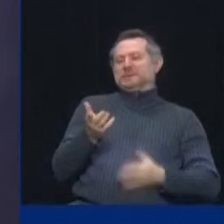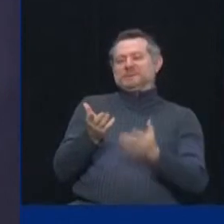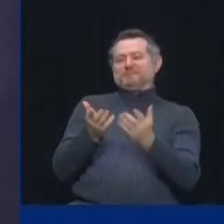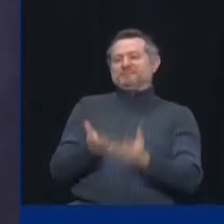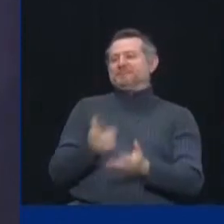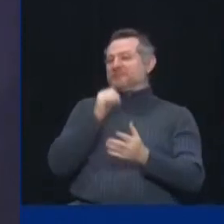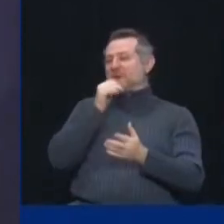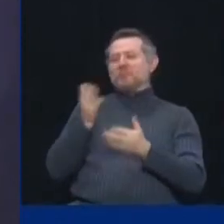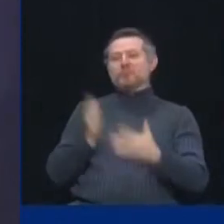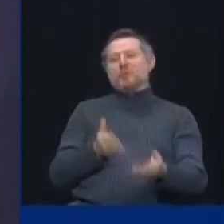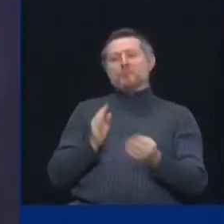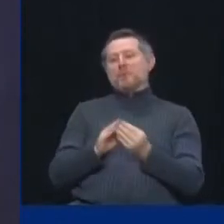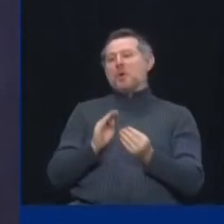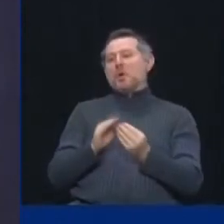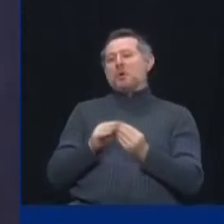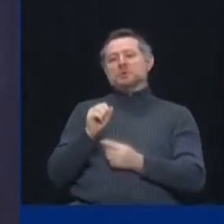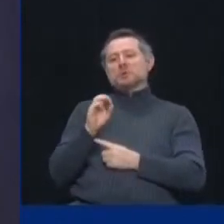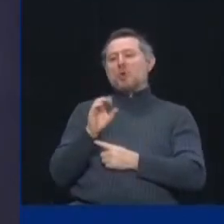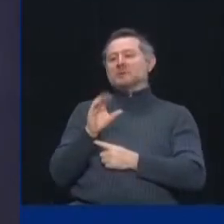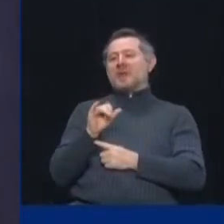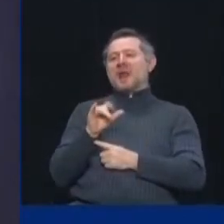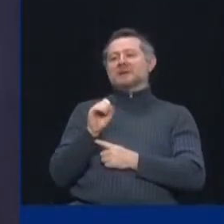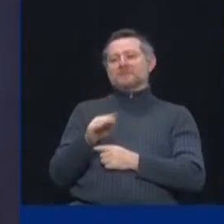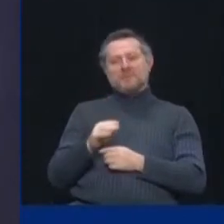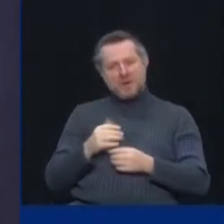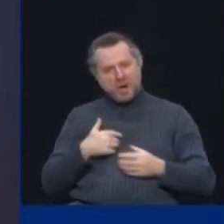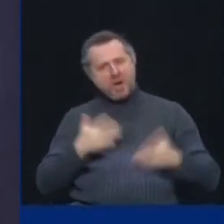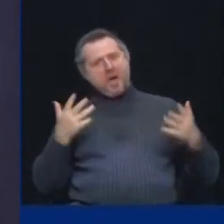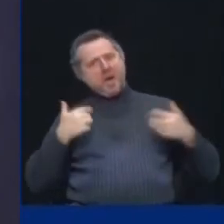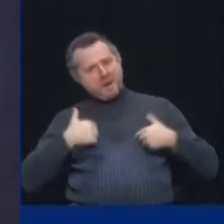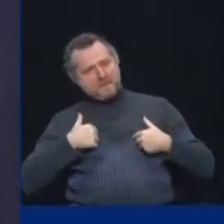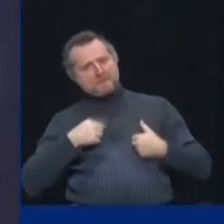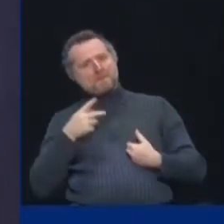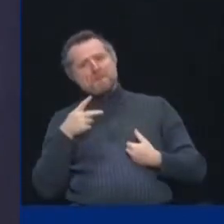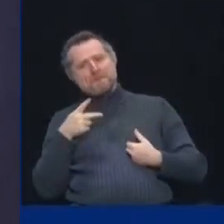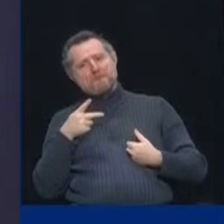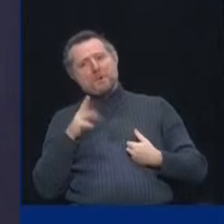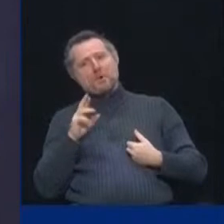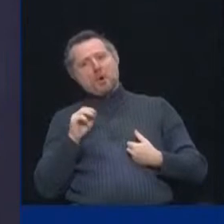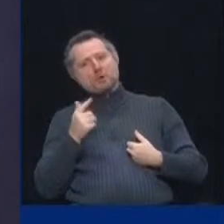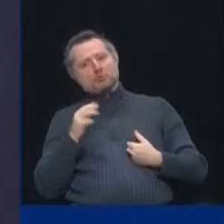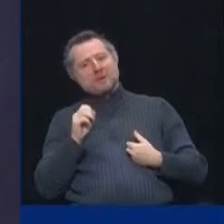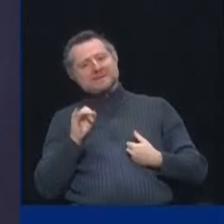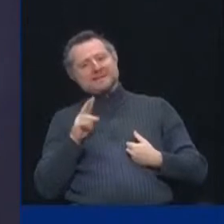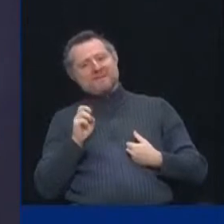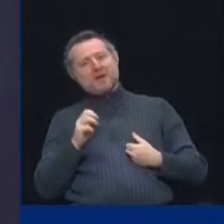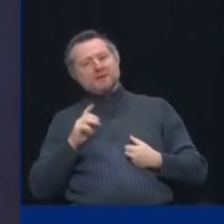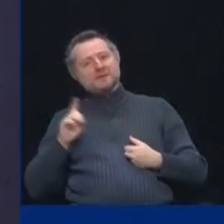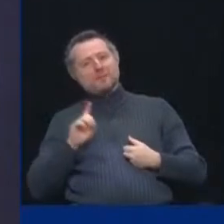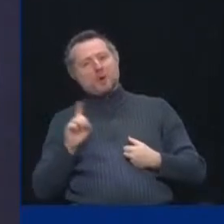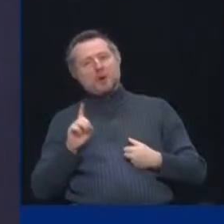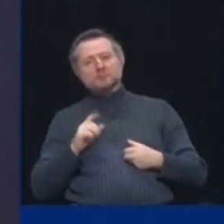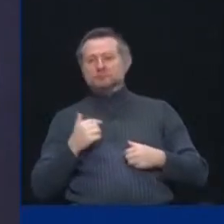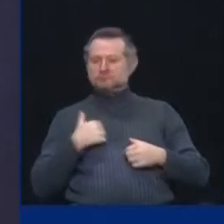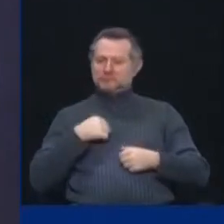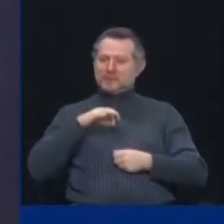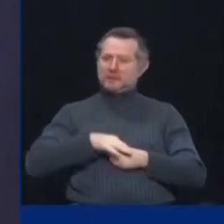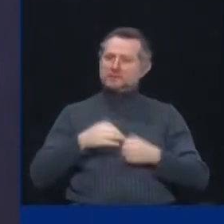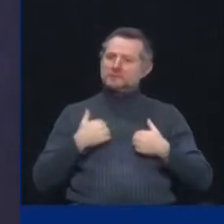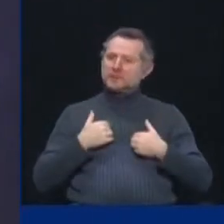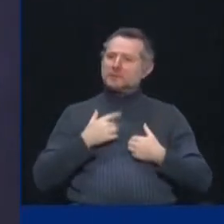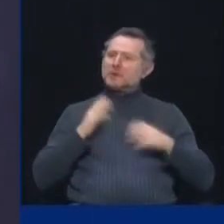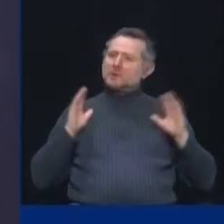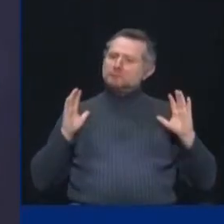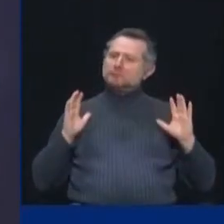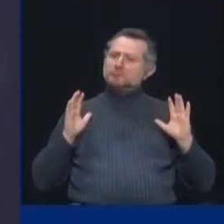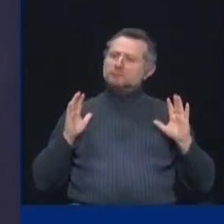York. Yeah, I'm a progressive Democrat. That's what the people elected. But they are loud. They are loud.